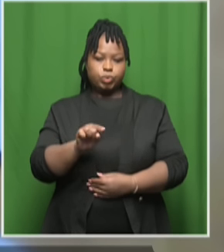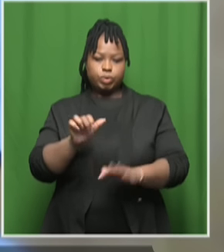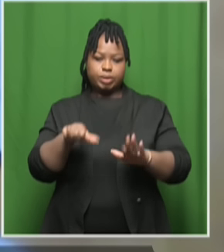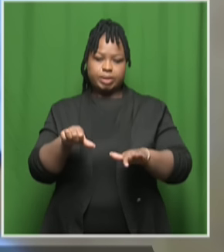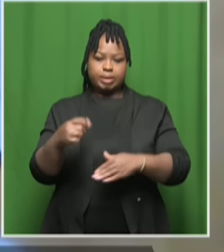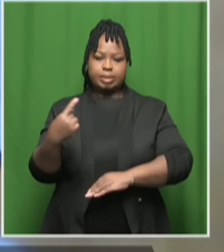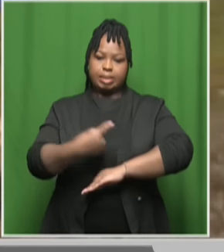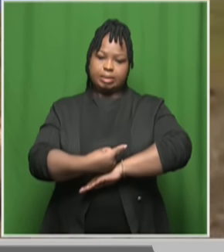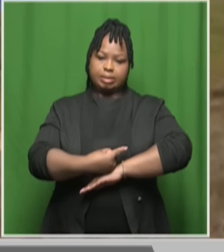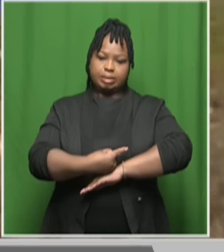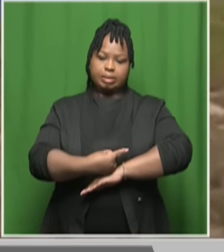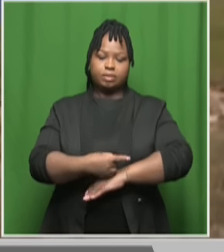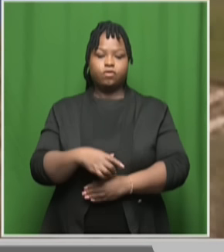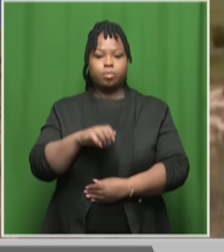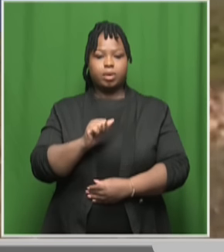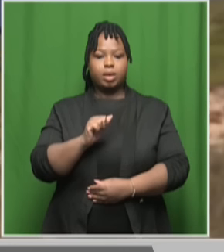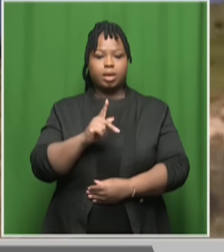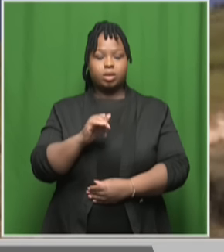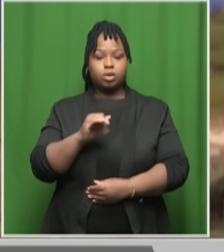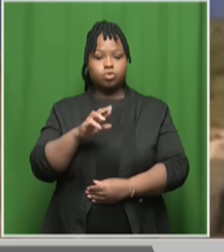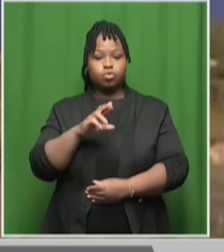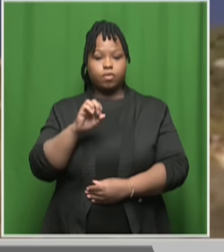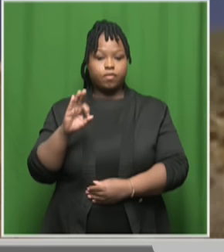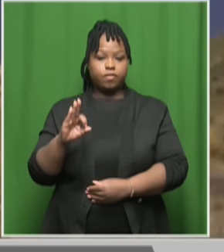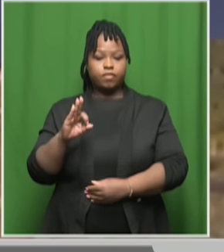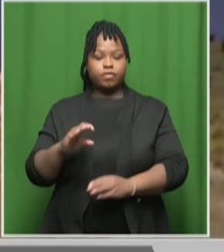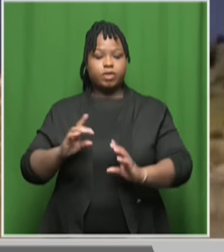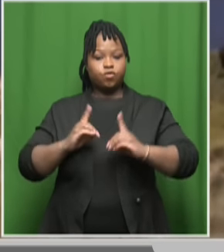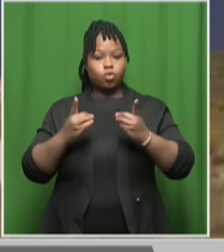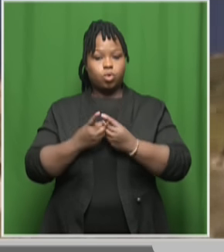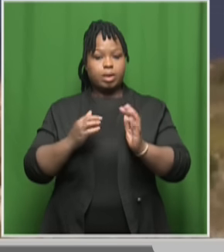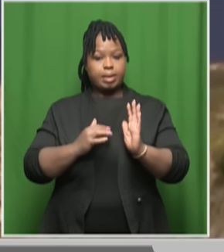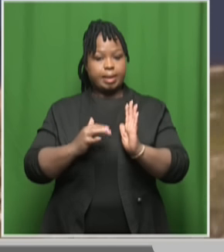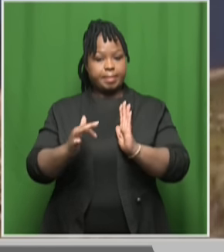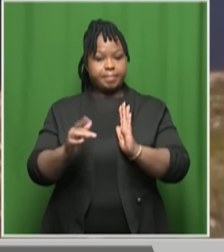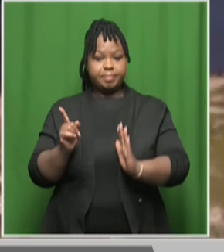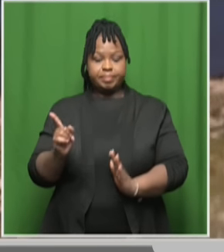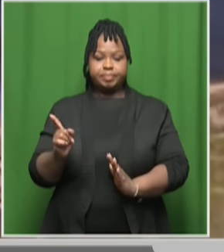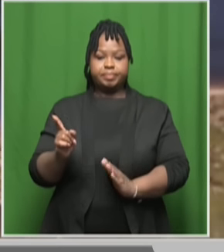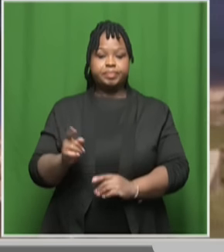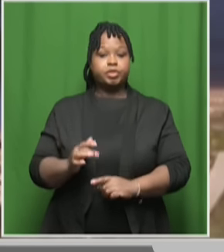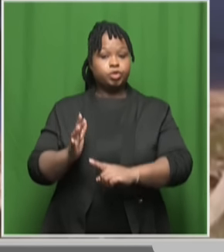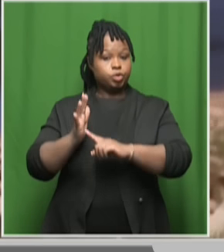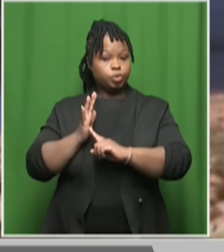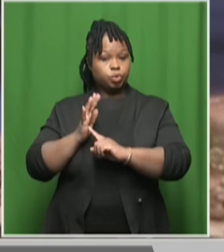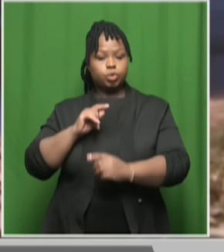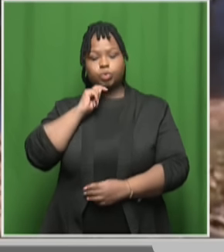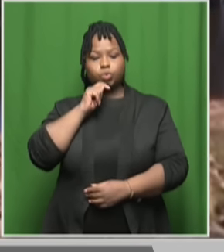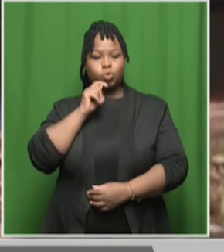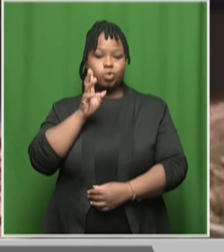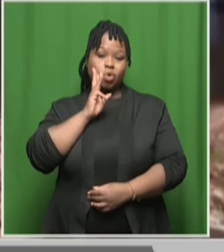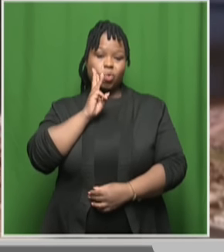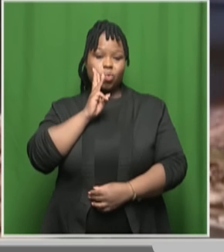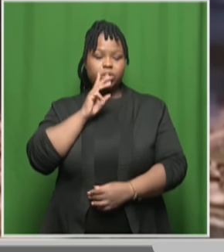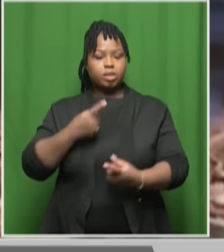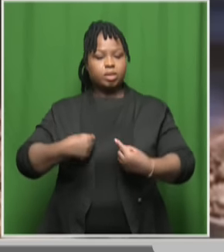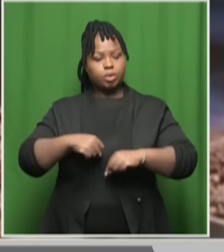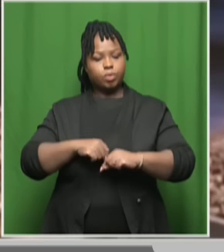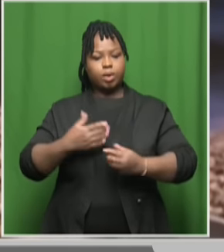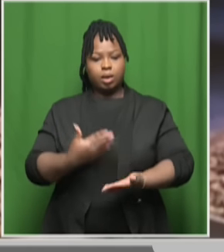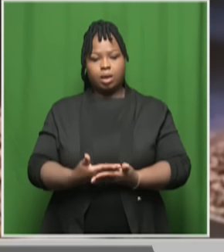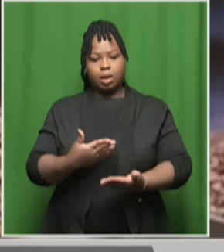of water within the Akkerkloof Dam. The Akkerkloof Dam is just an indication to us what is the level of water that we can